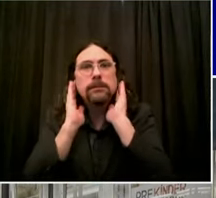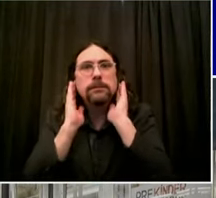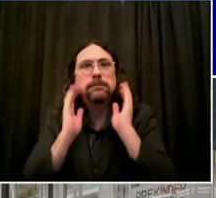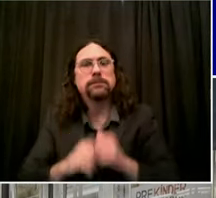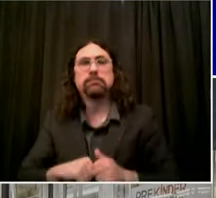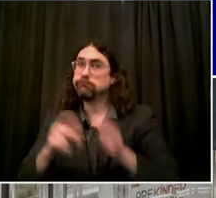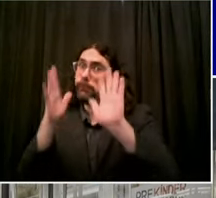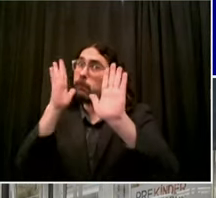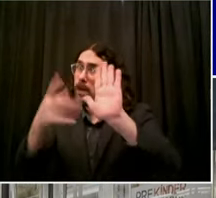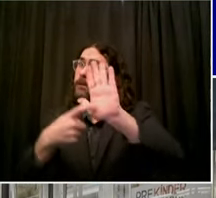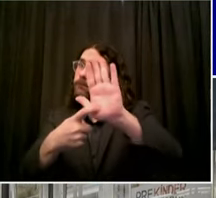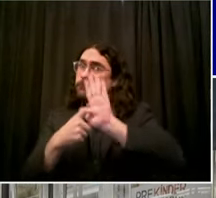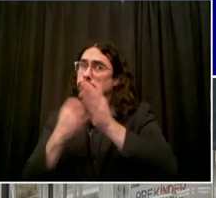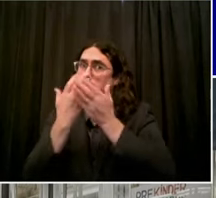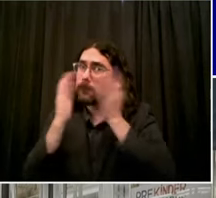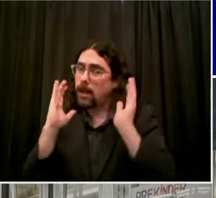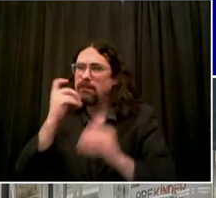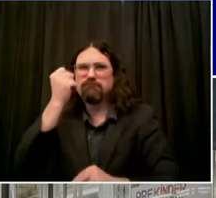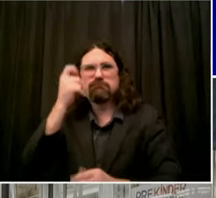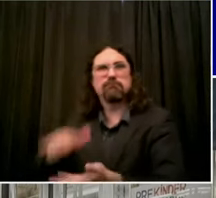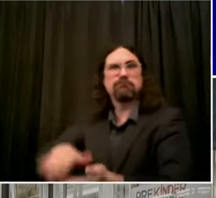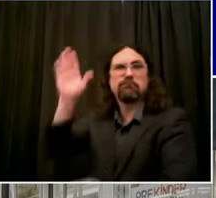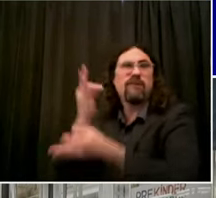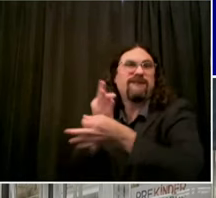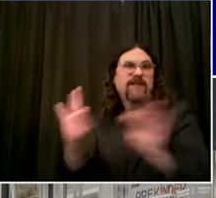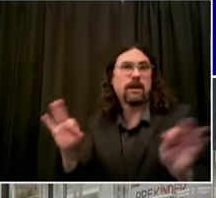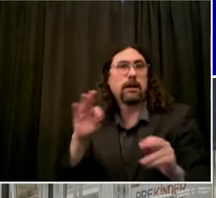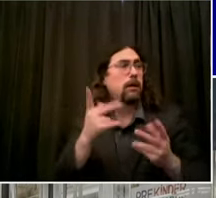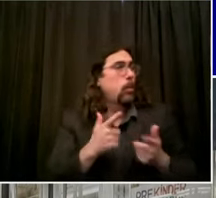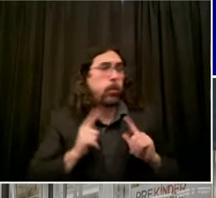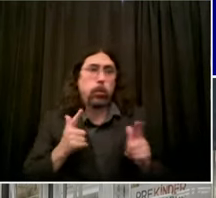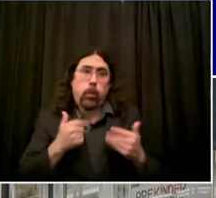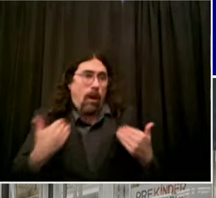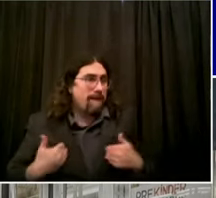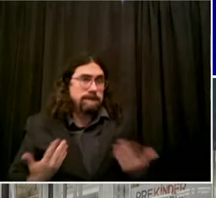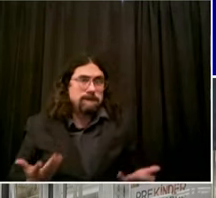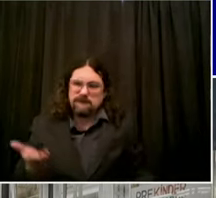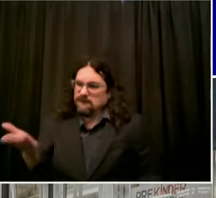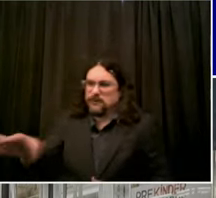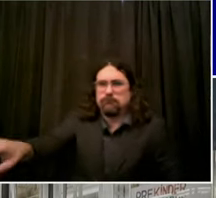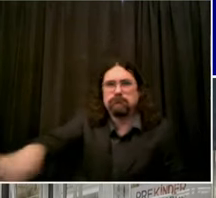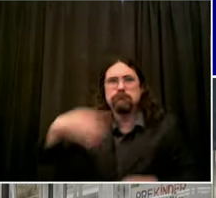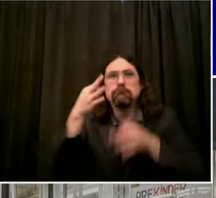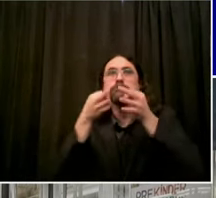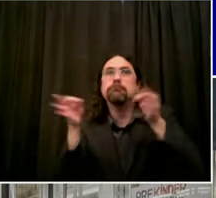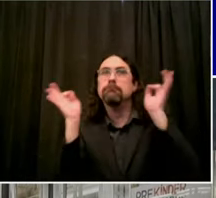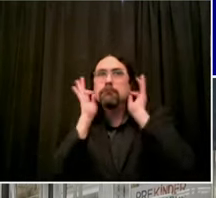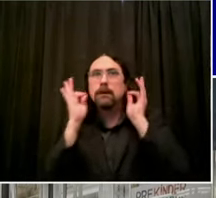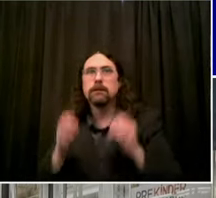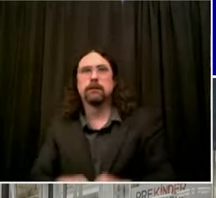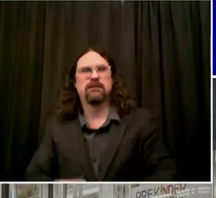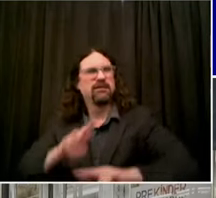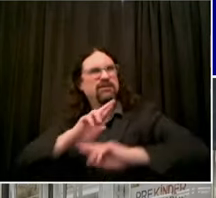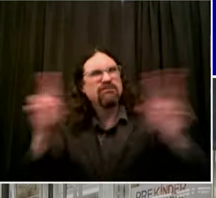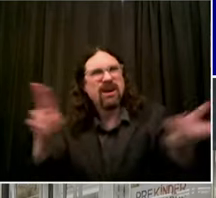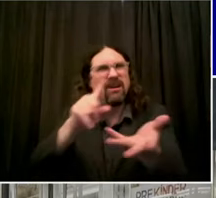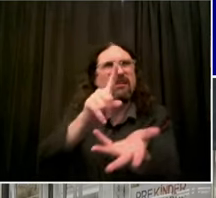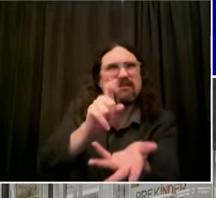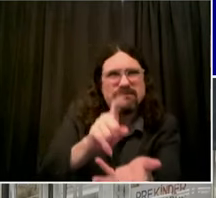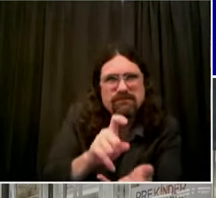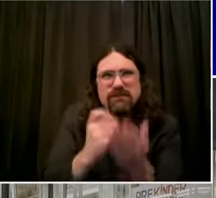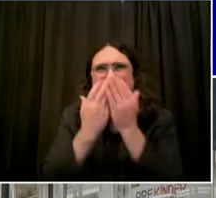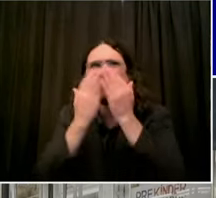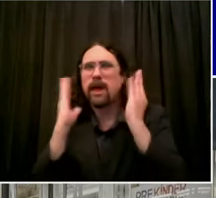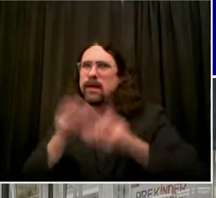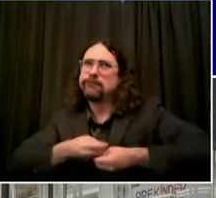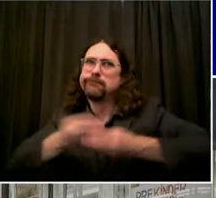that face covering on. Now, there's more to be done, though. There's more to be done because that alone won't get the job done. There